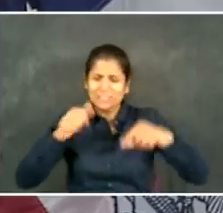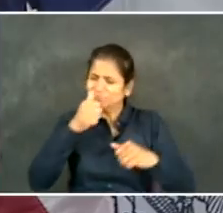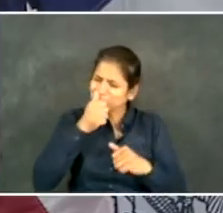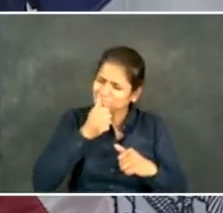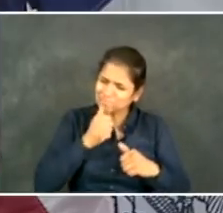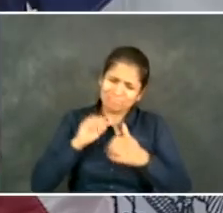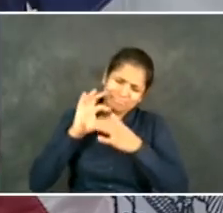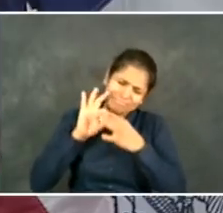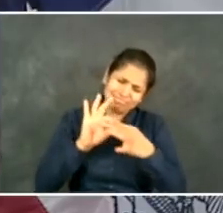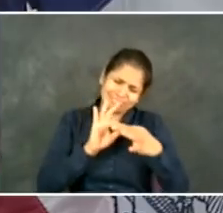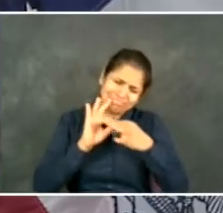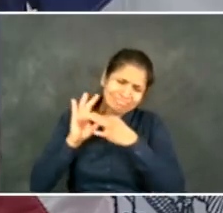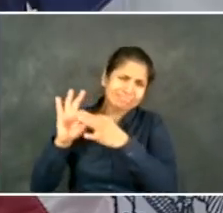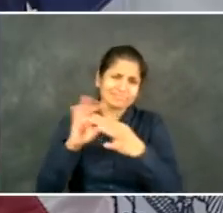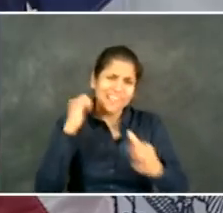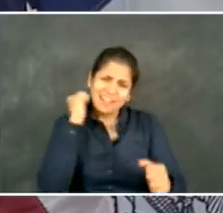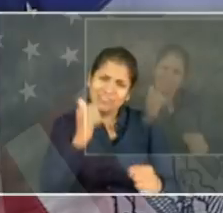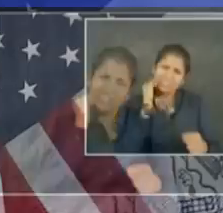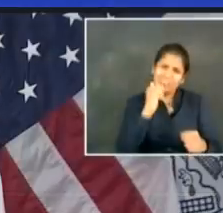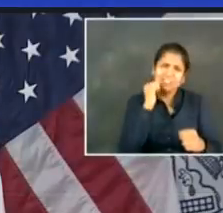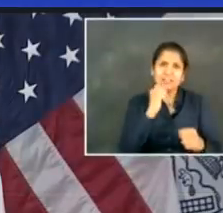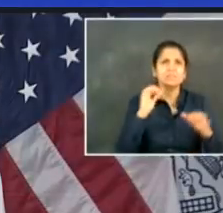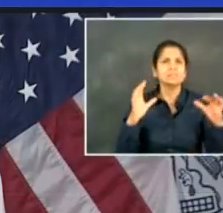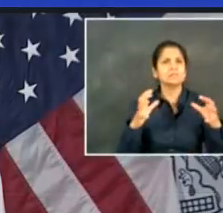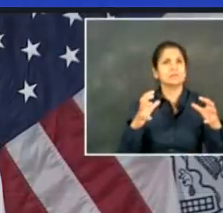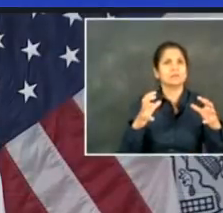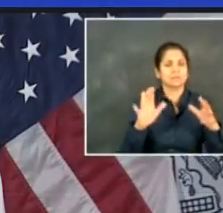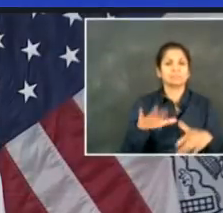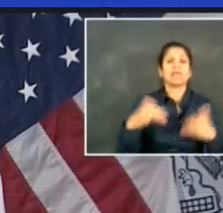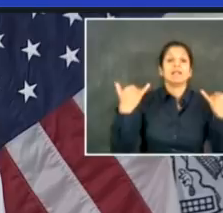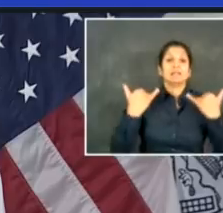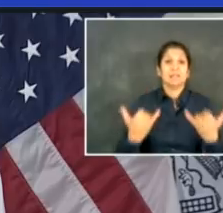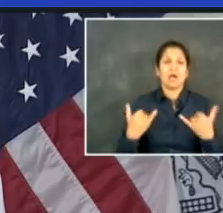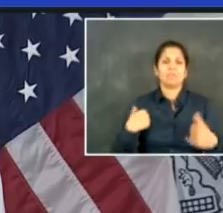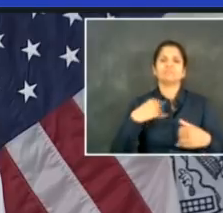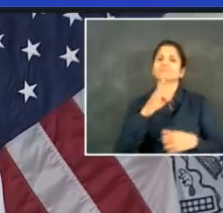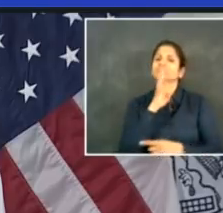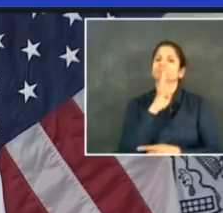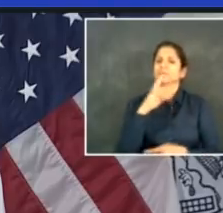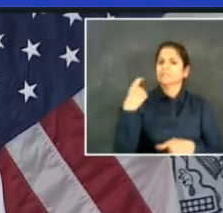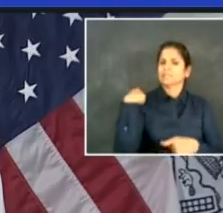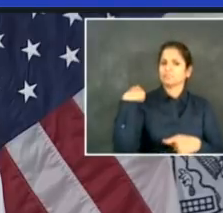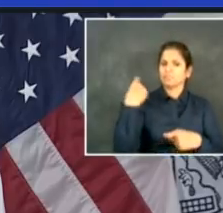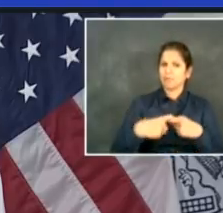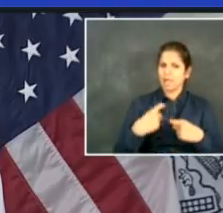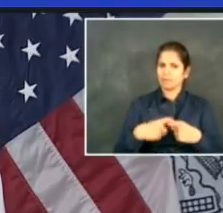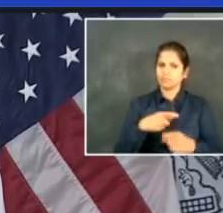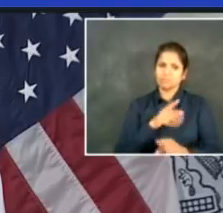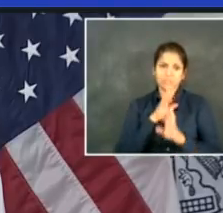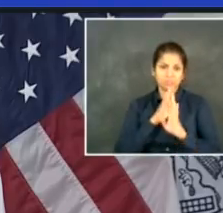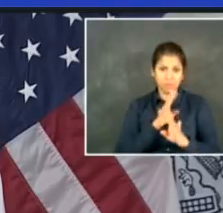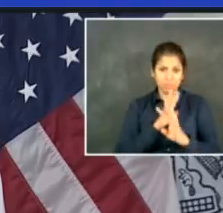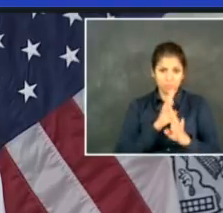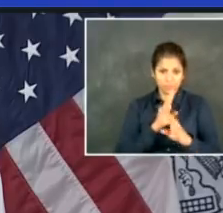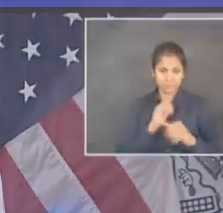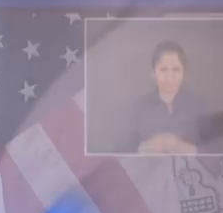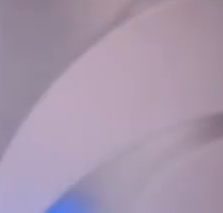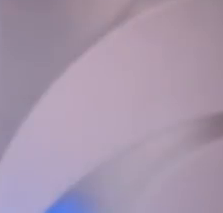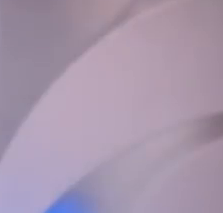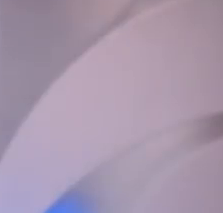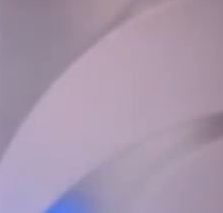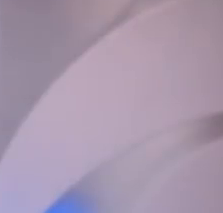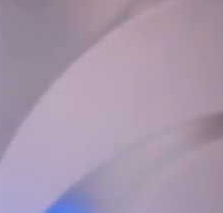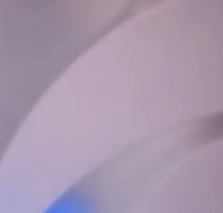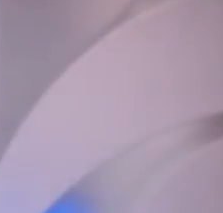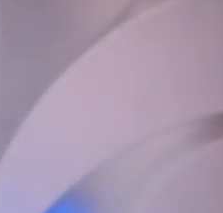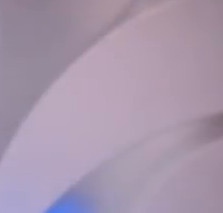A few words in Spanish. You've been listening to Mayor de Blasio give an update on the coronavirus outbreak in New York City. We're now returning